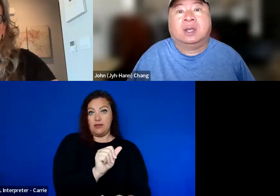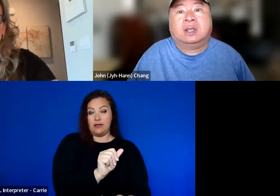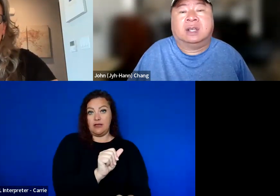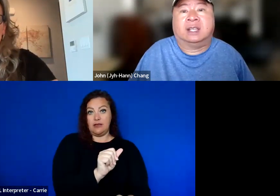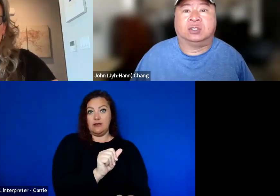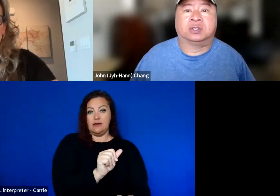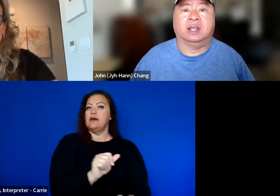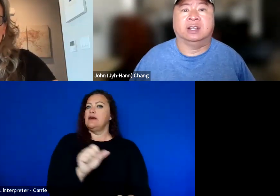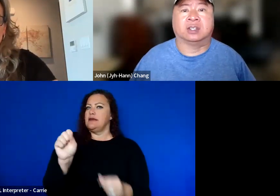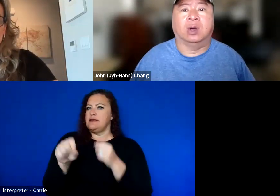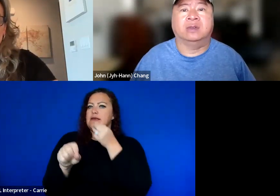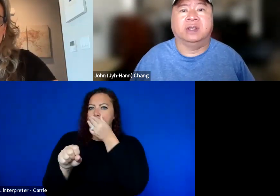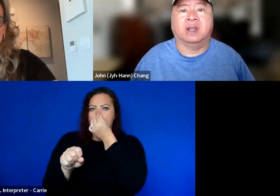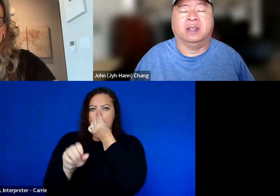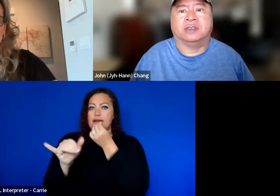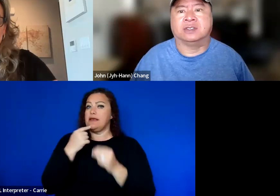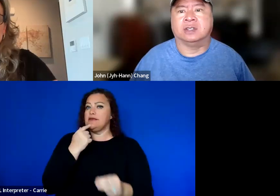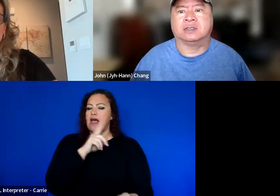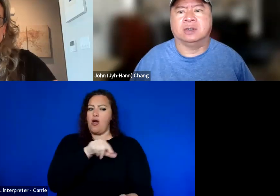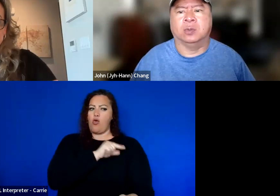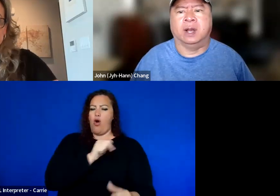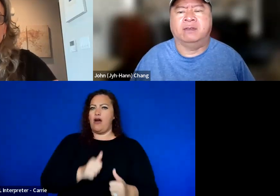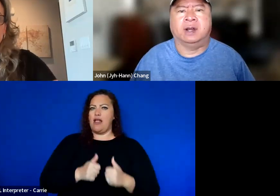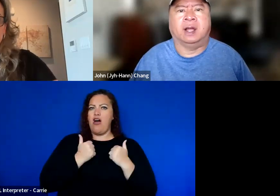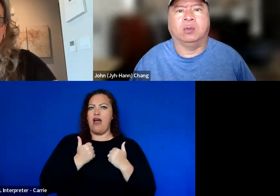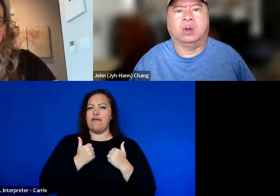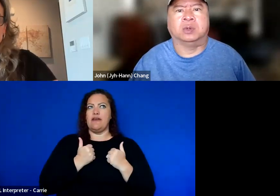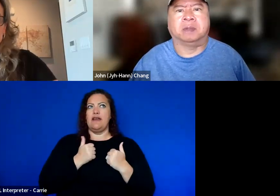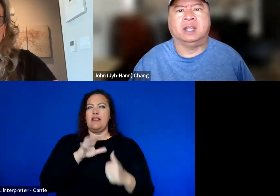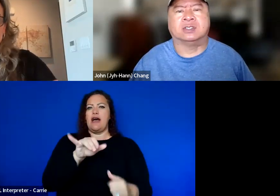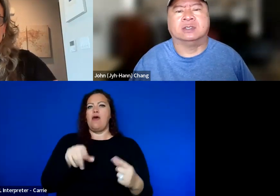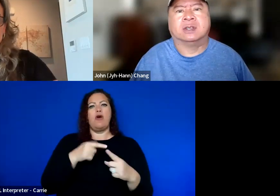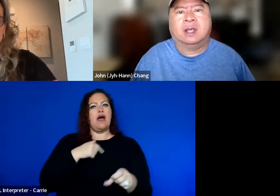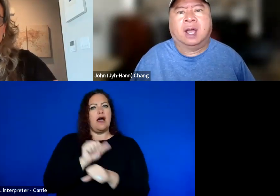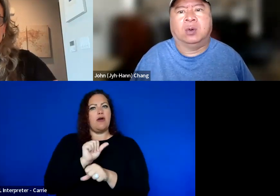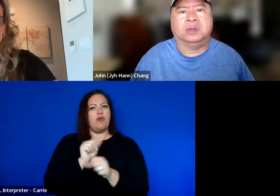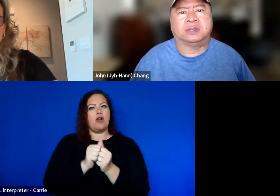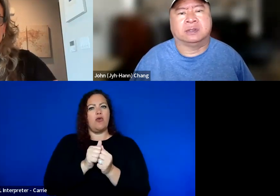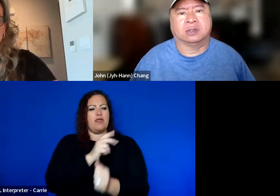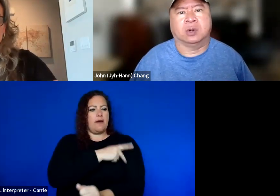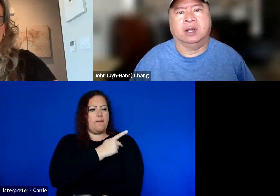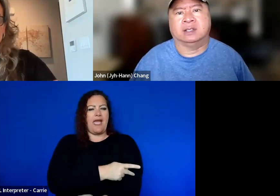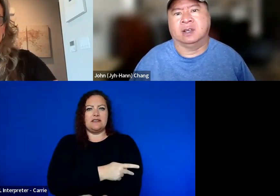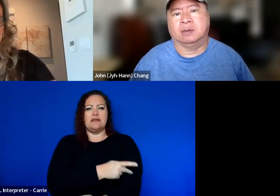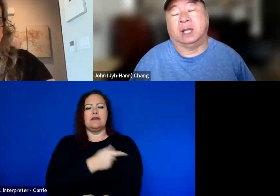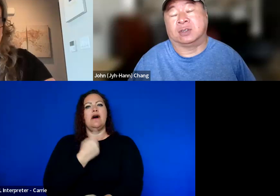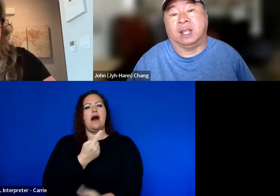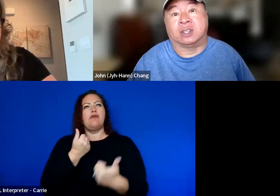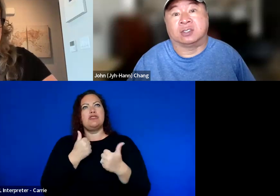to improve as you that. said, it's a quality of life. It's whenever I work with patients, I always try